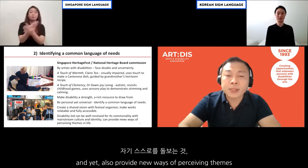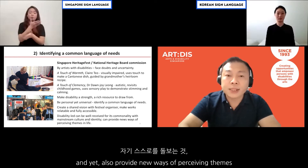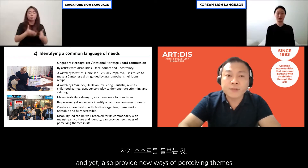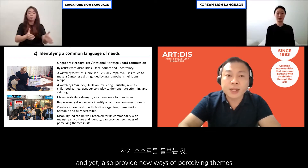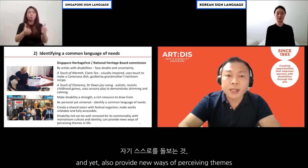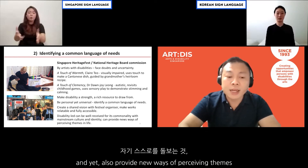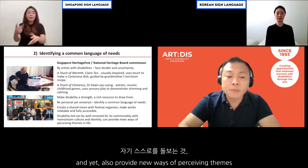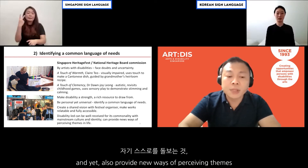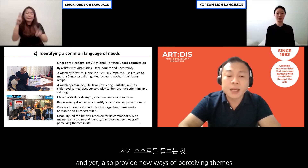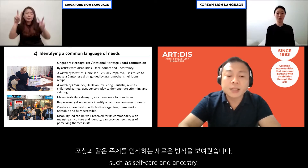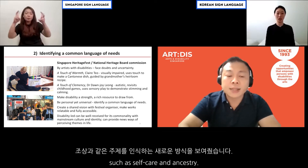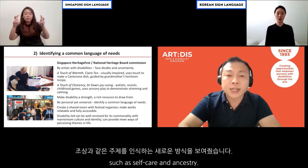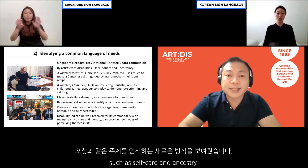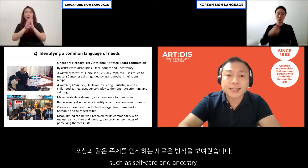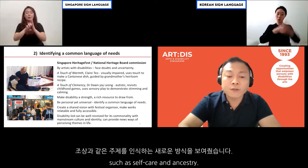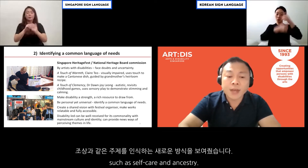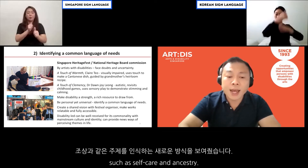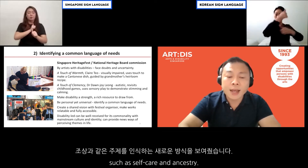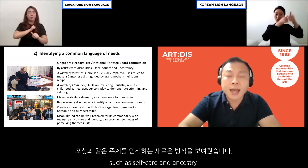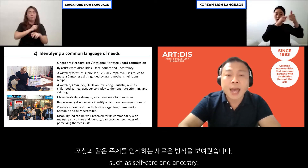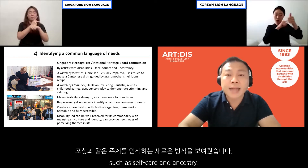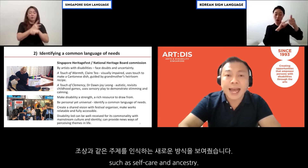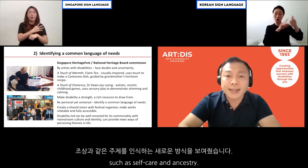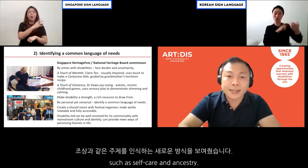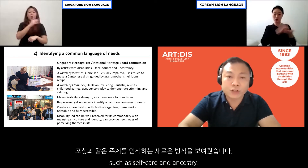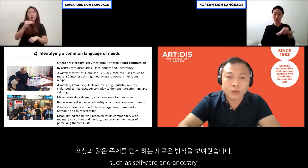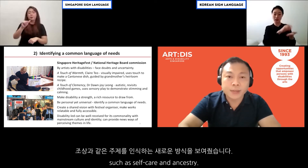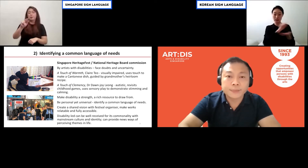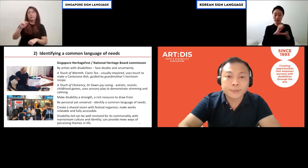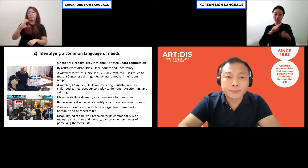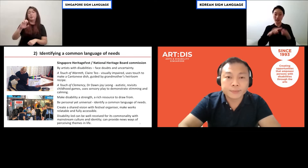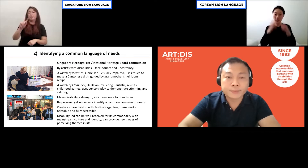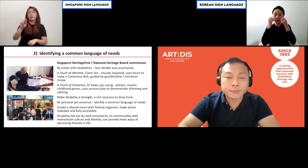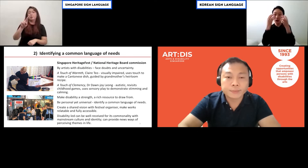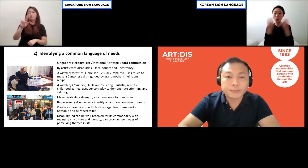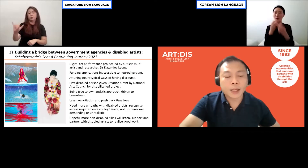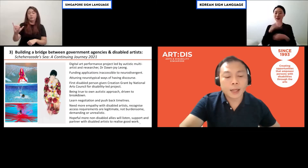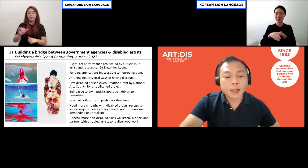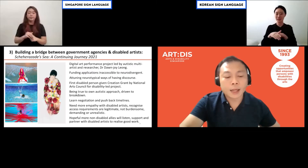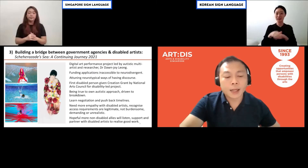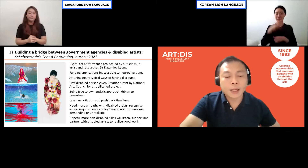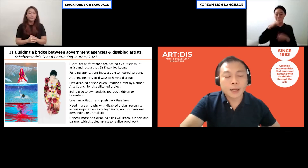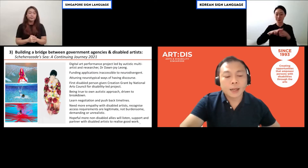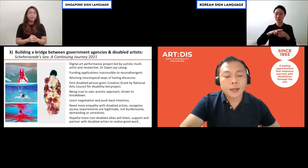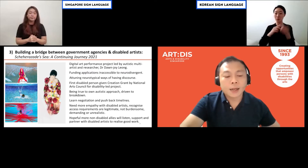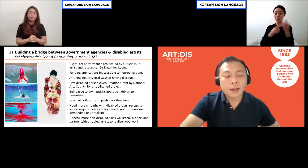of perceiving themes such as self-care and ancestry.